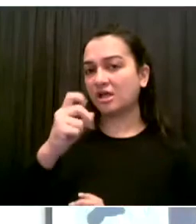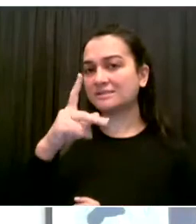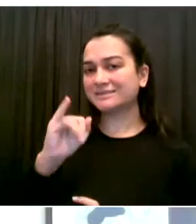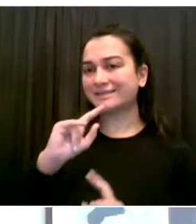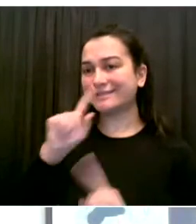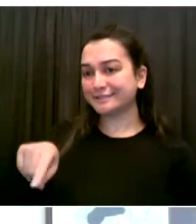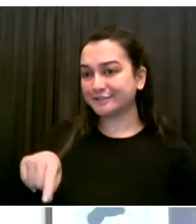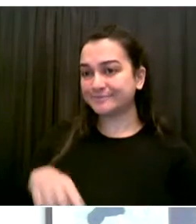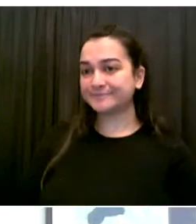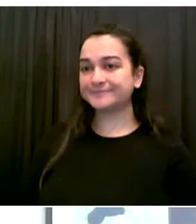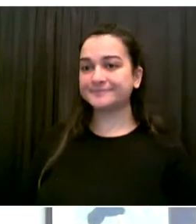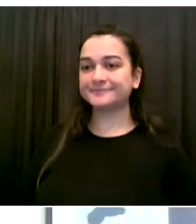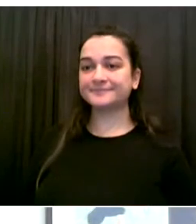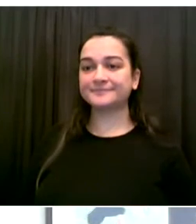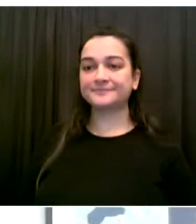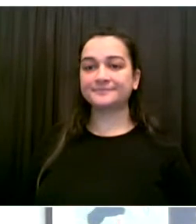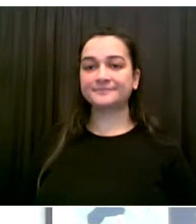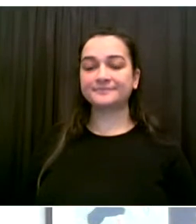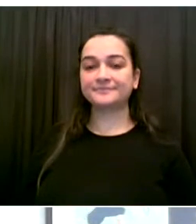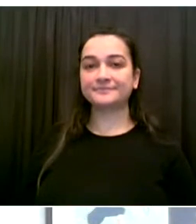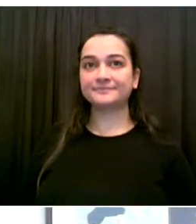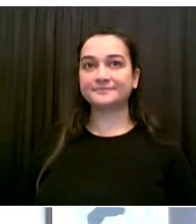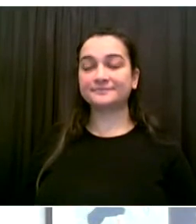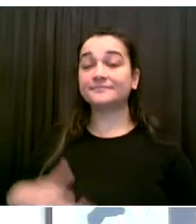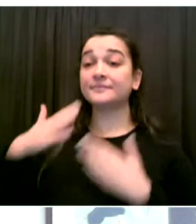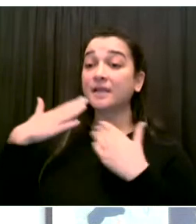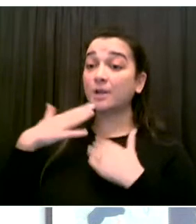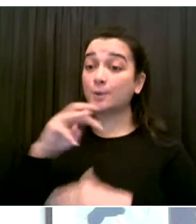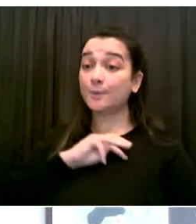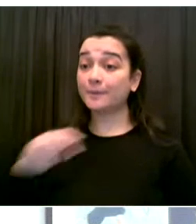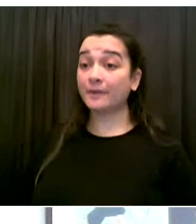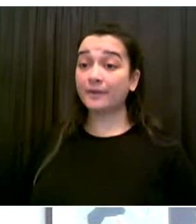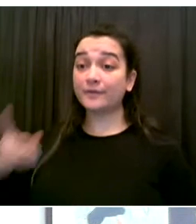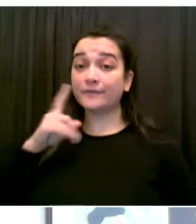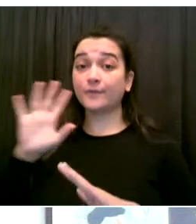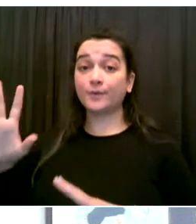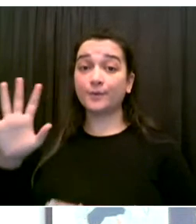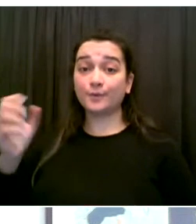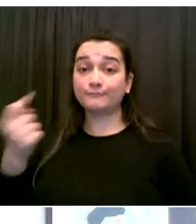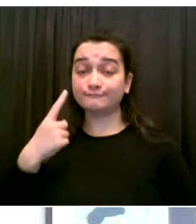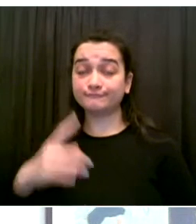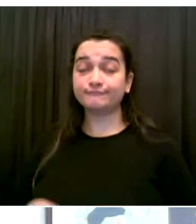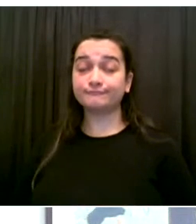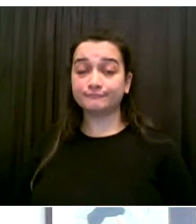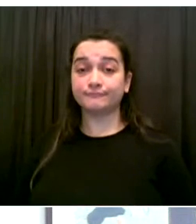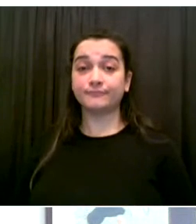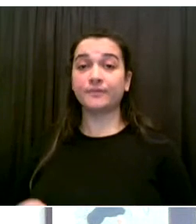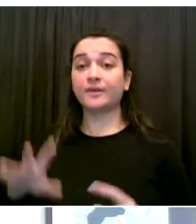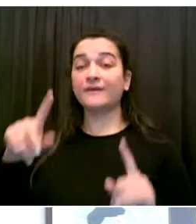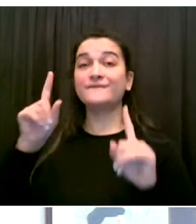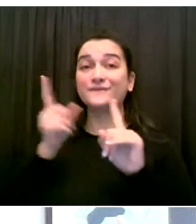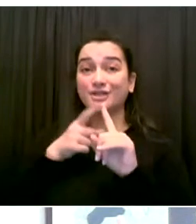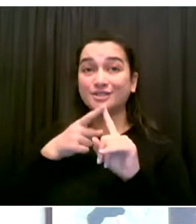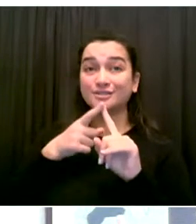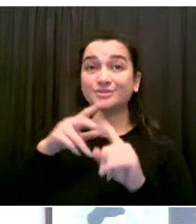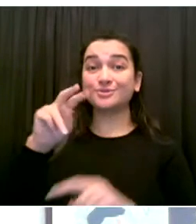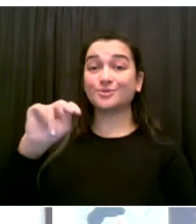Thank you, Mr. Mayor. Let me start with the number of New Yorkers who have received the J&J vaccine thus far. It's about